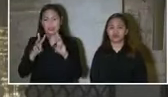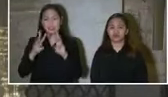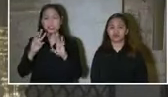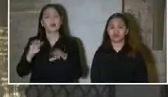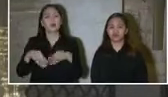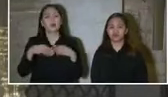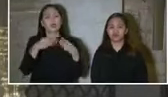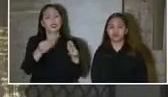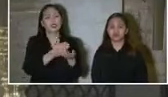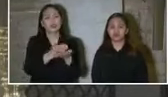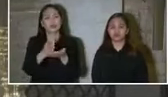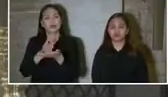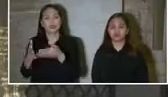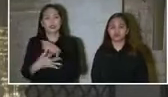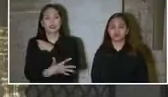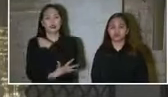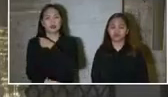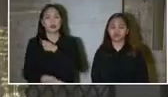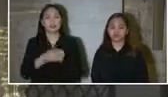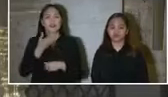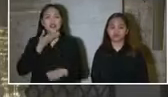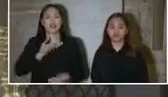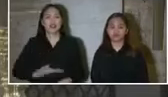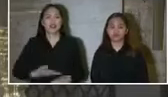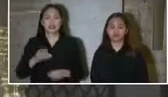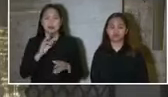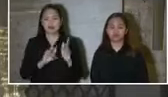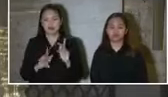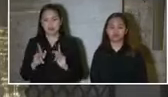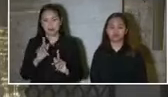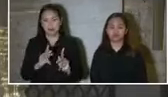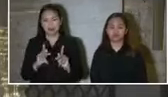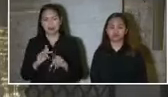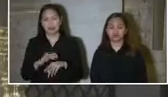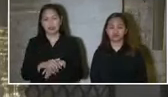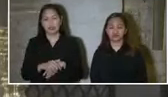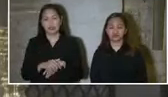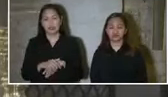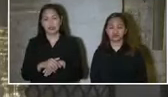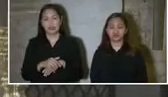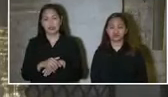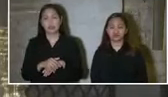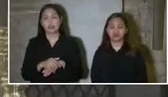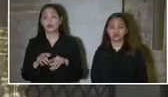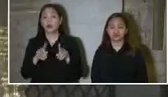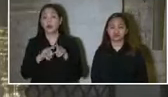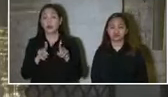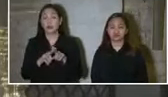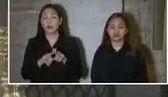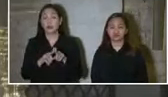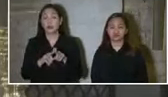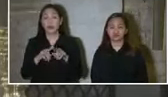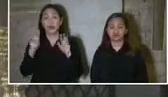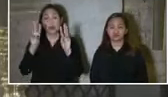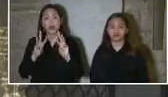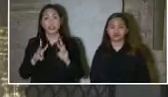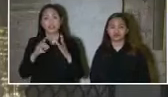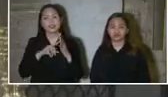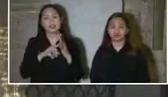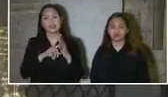poor and to those who are hungry. Also, this coming Wednesday, we will be beginning